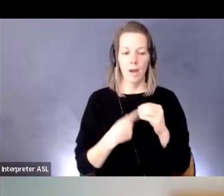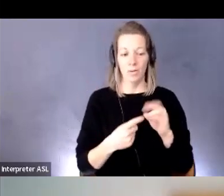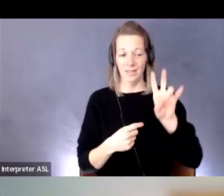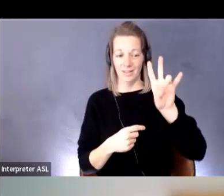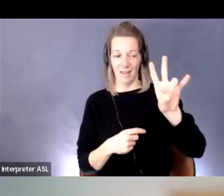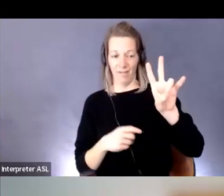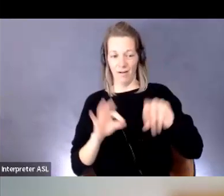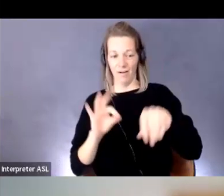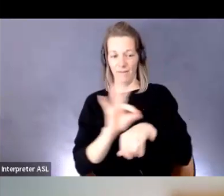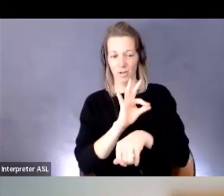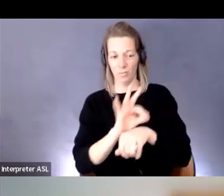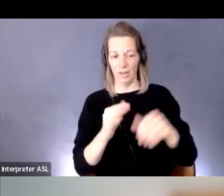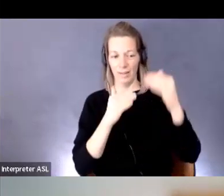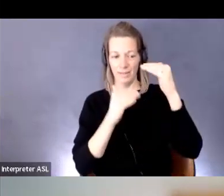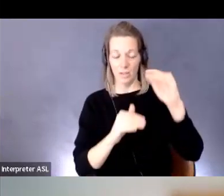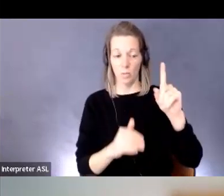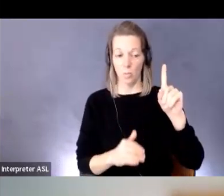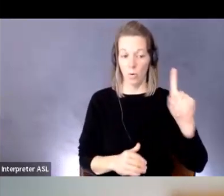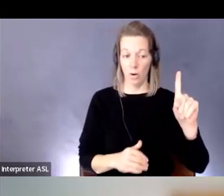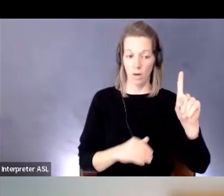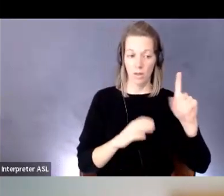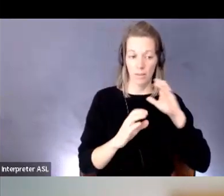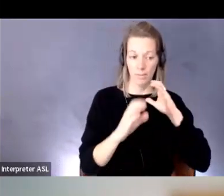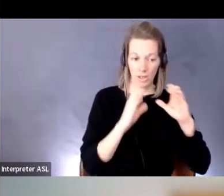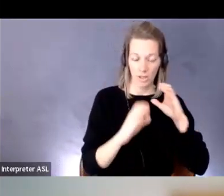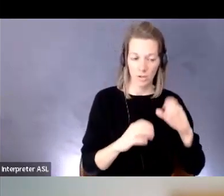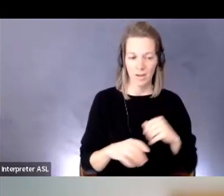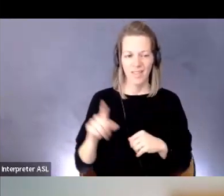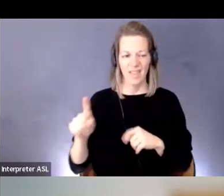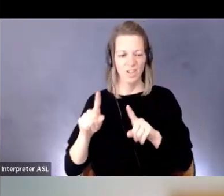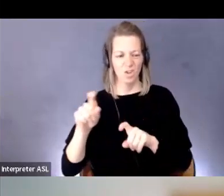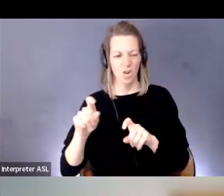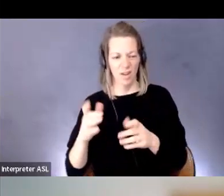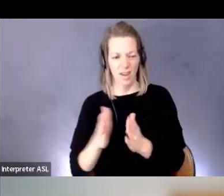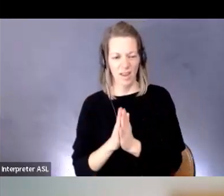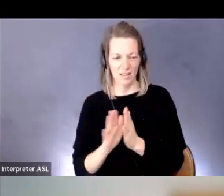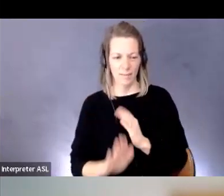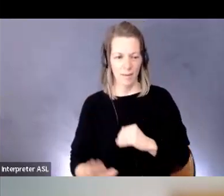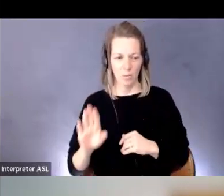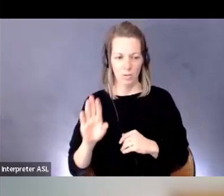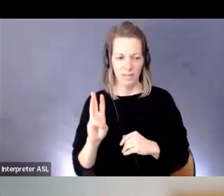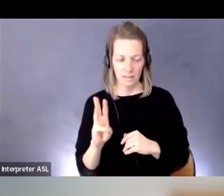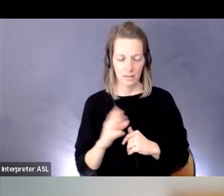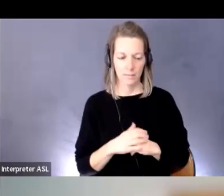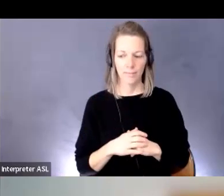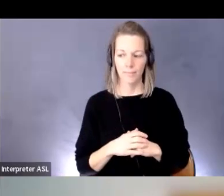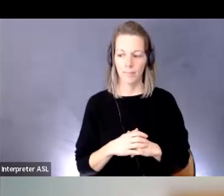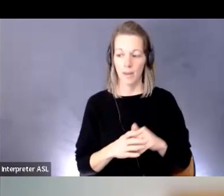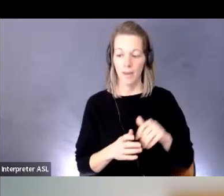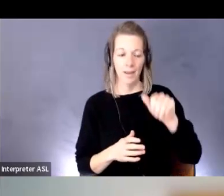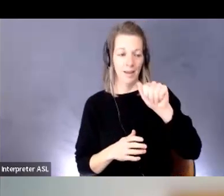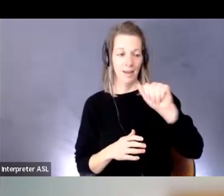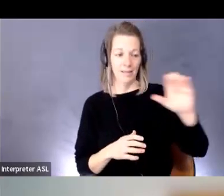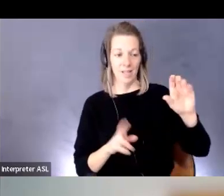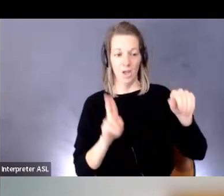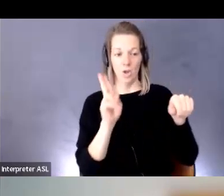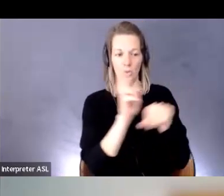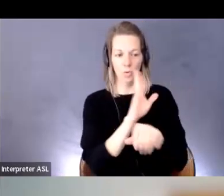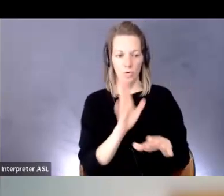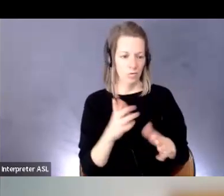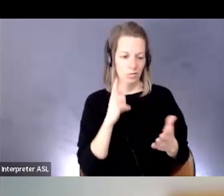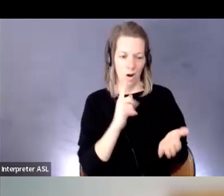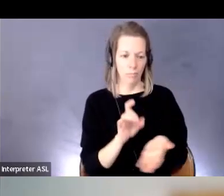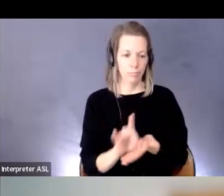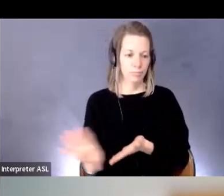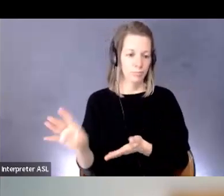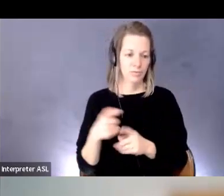limitations, one being communication, the AAC only asks about 6. People who need AAC are left out of ACS data, and